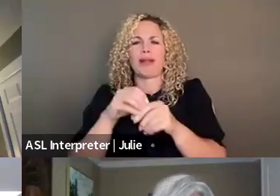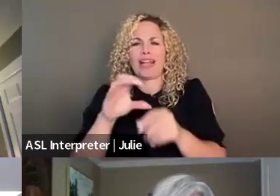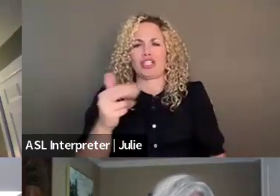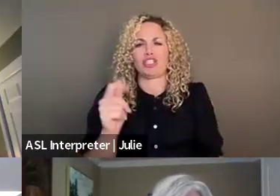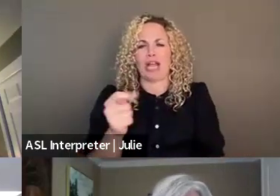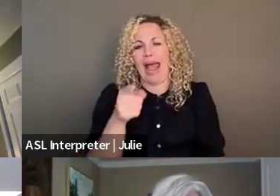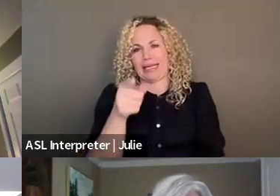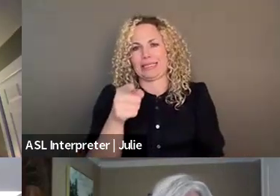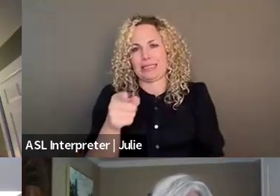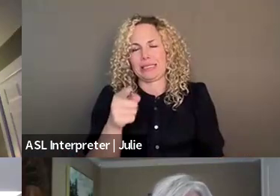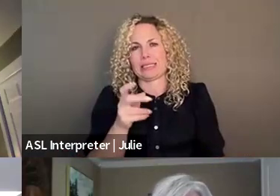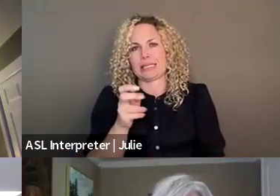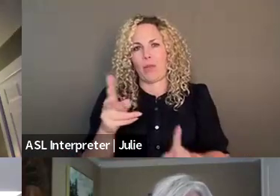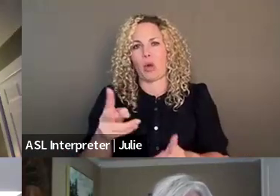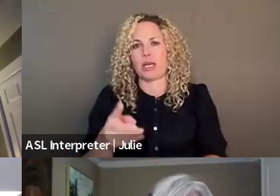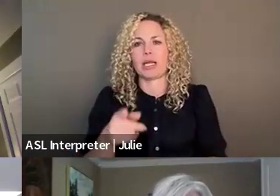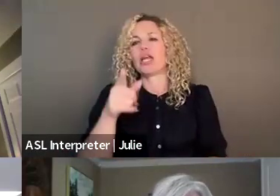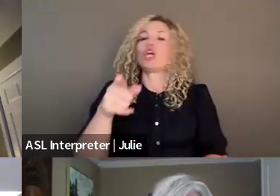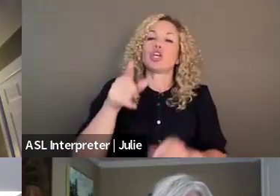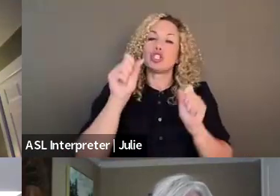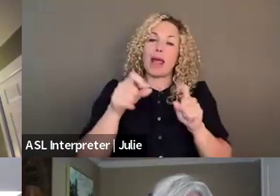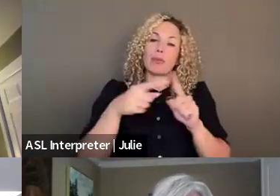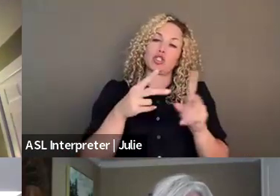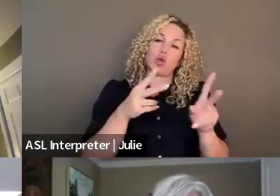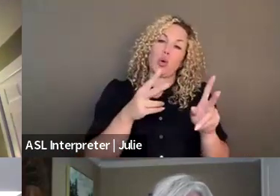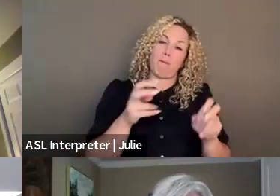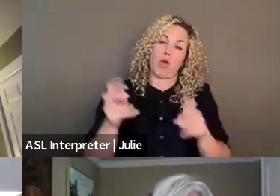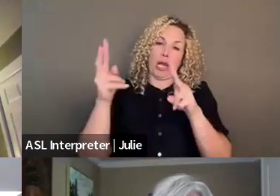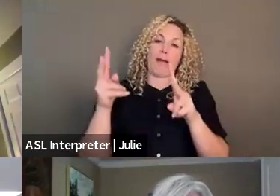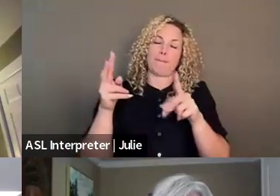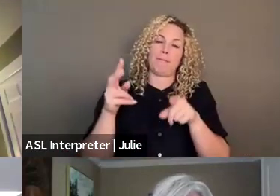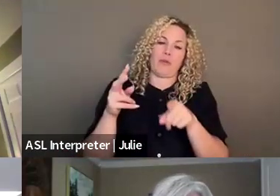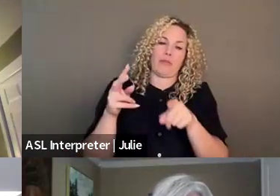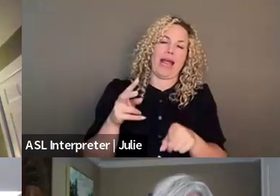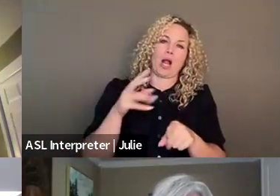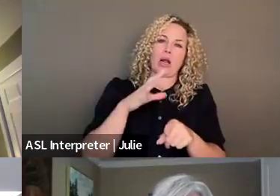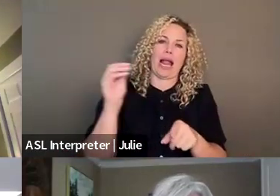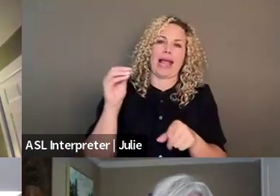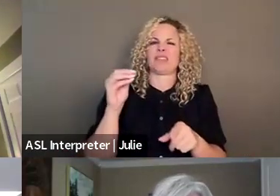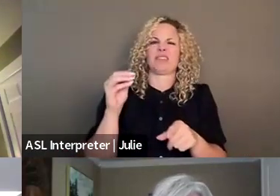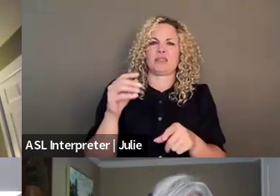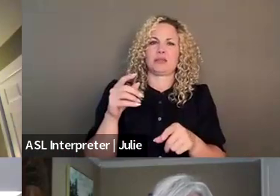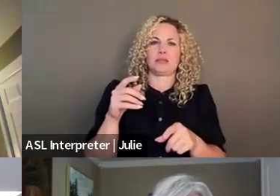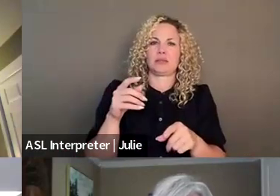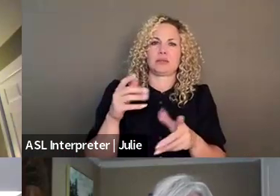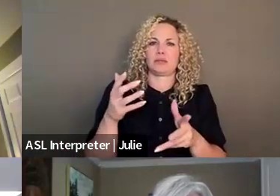And so in the chat, I believe you should be able to pull that up. And it's just